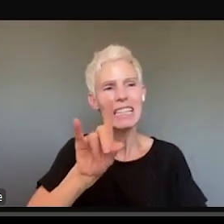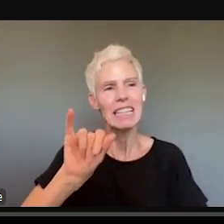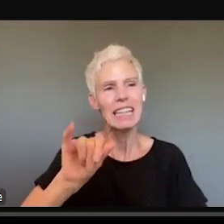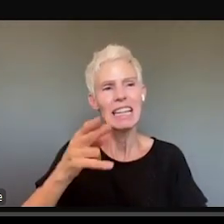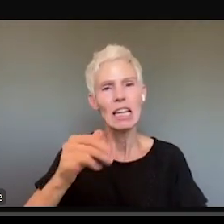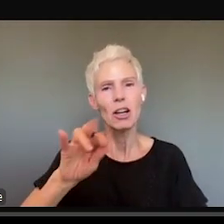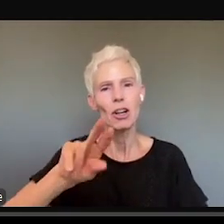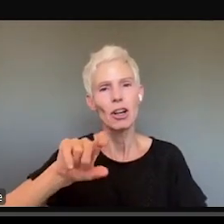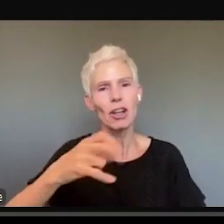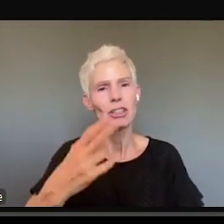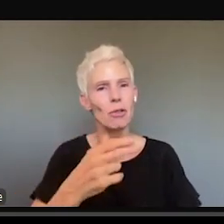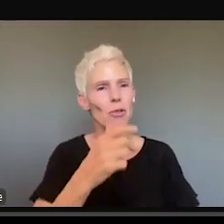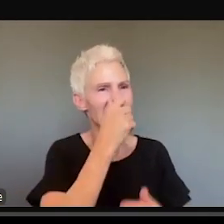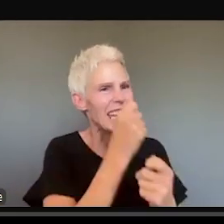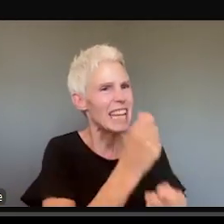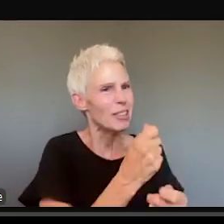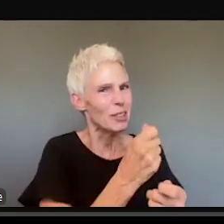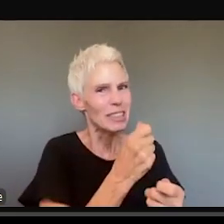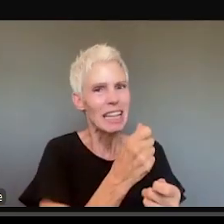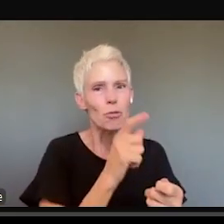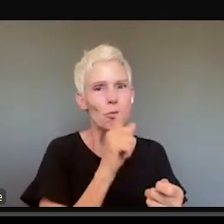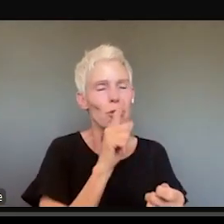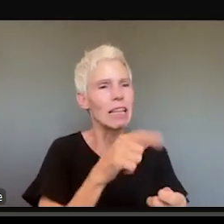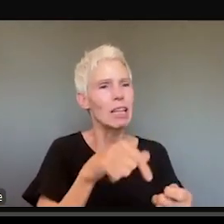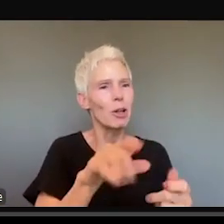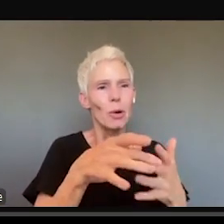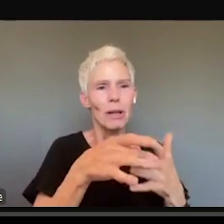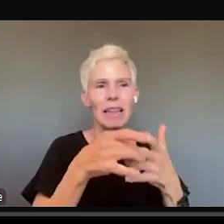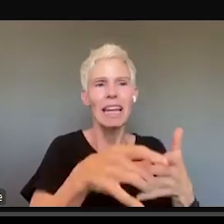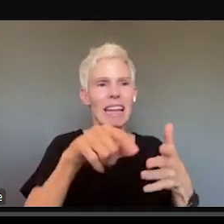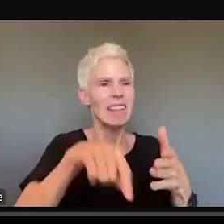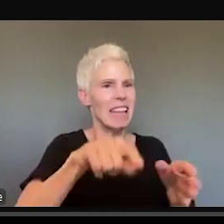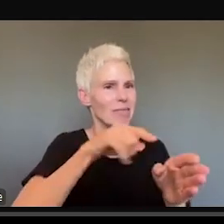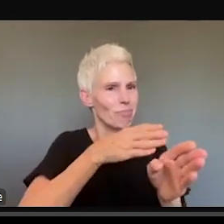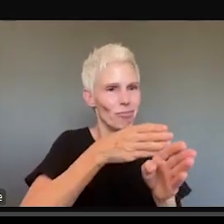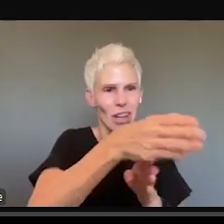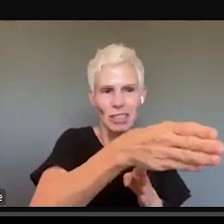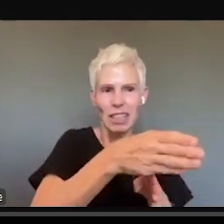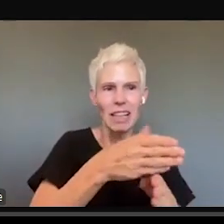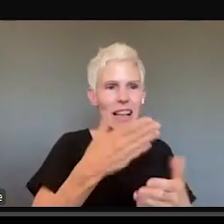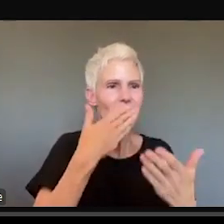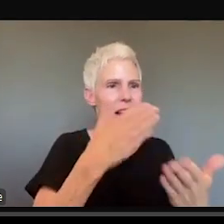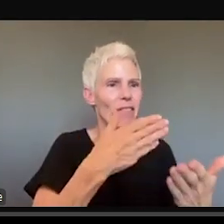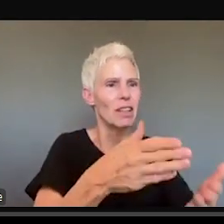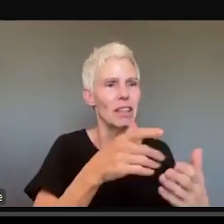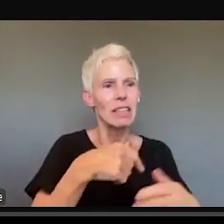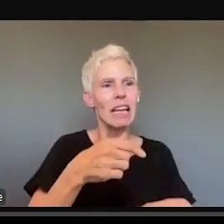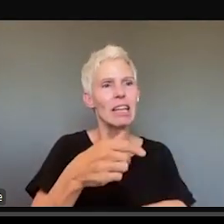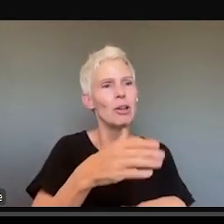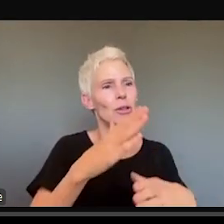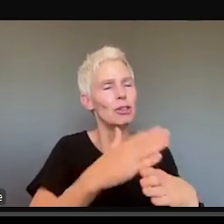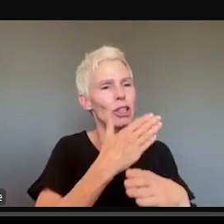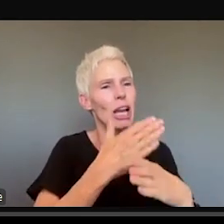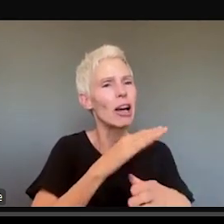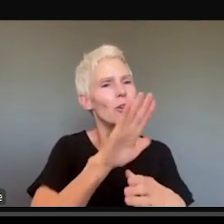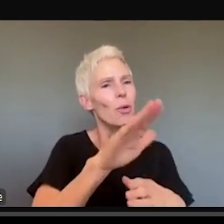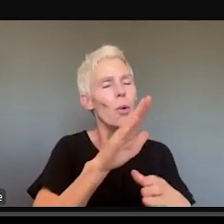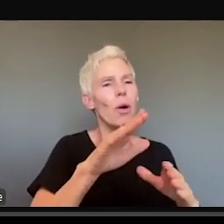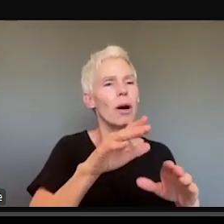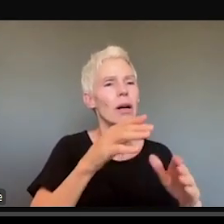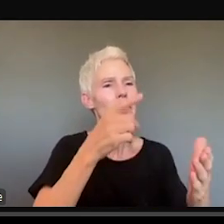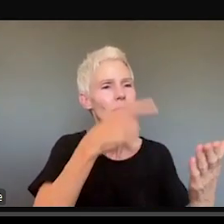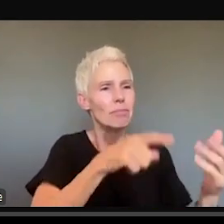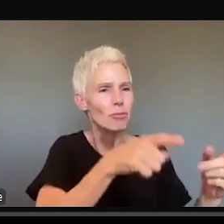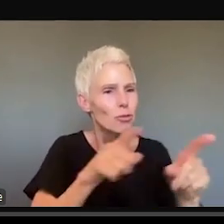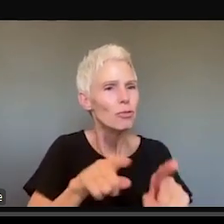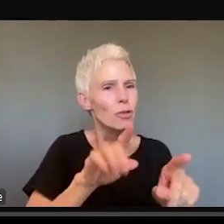Thank you so much, Courtney. We know D.D. Hirsch is such a leader in the field, and so we're grateful to have you here today to share that snapshot. We'll pass it over to Michelle,